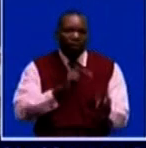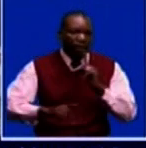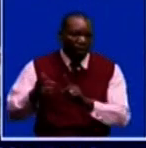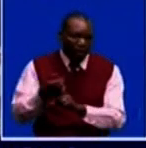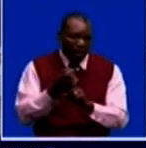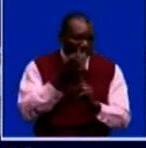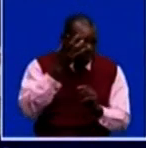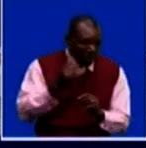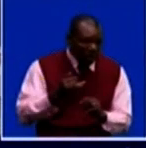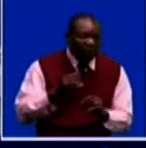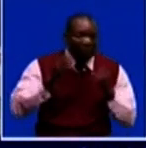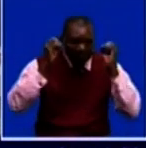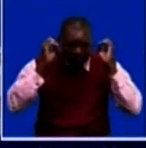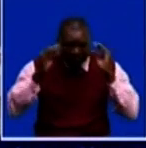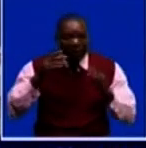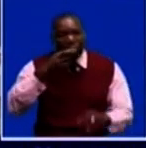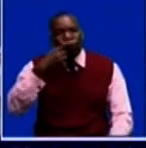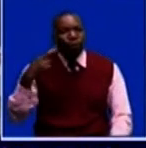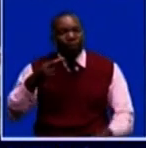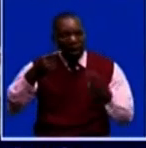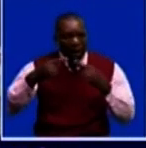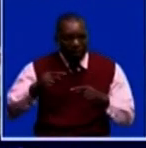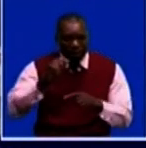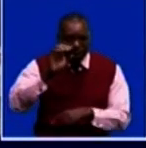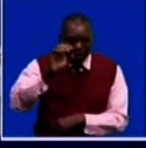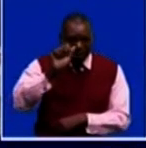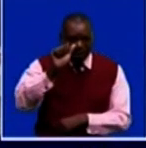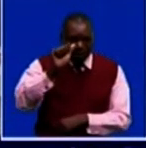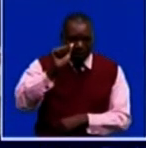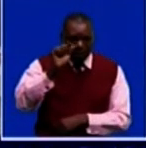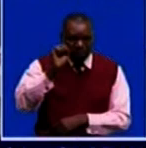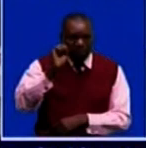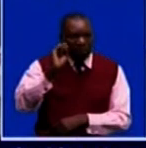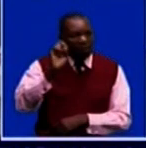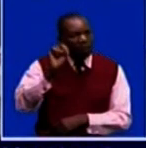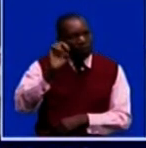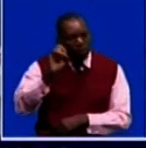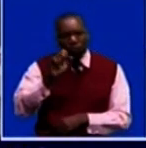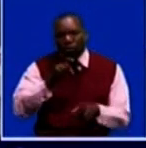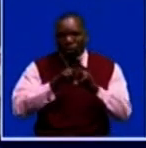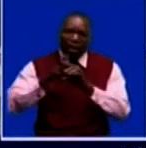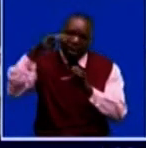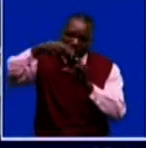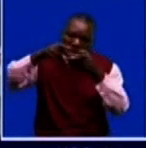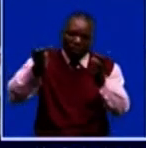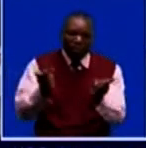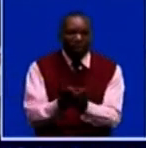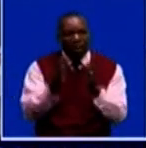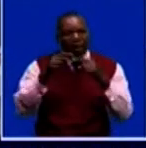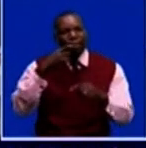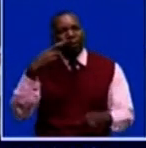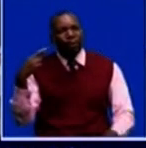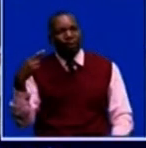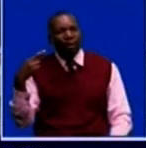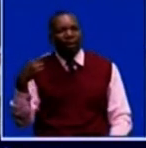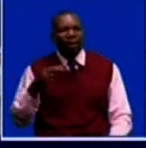people in connection with an aggravated robbery that took place at Europa Casino and Lake Petroleum Filling Station. And